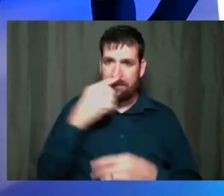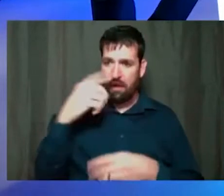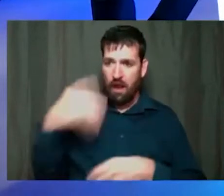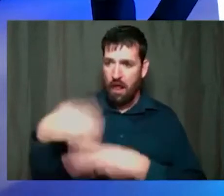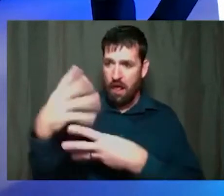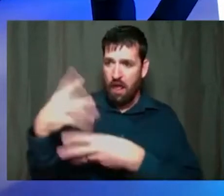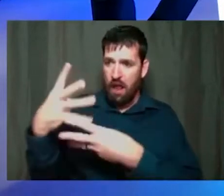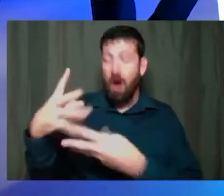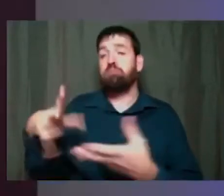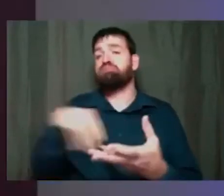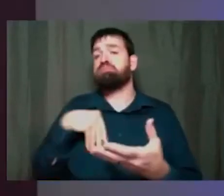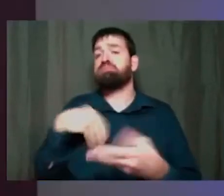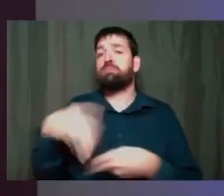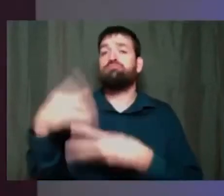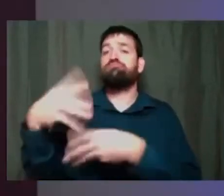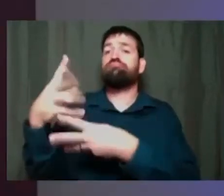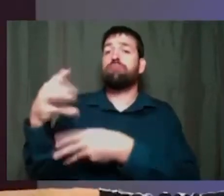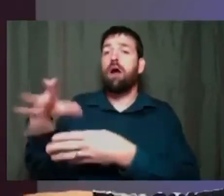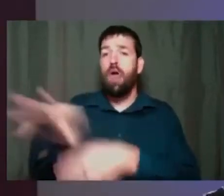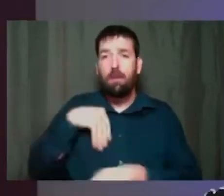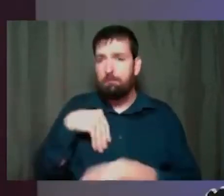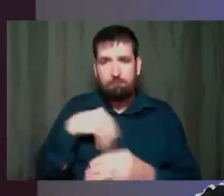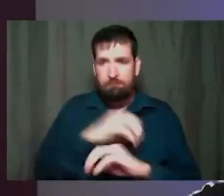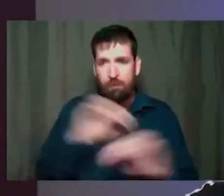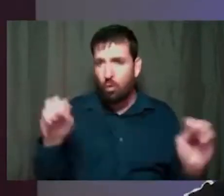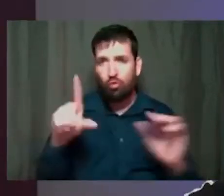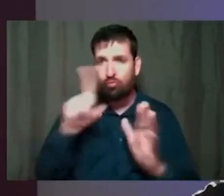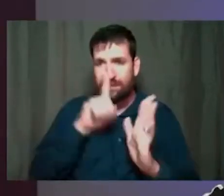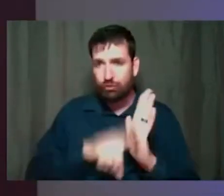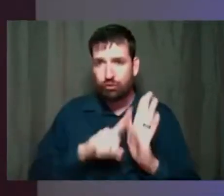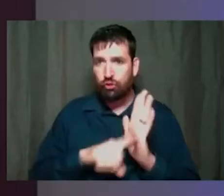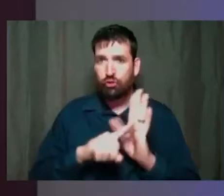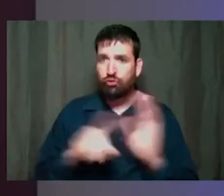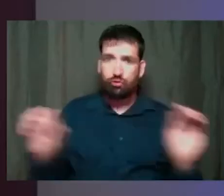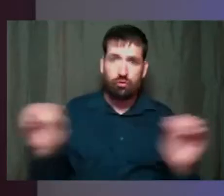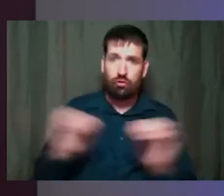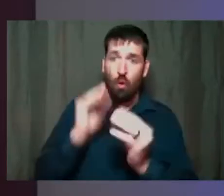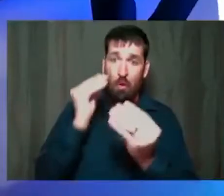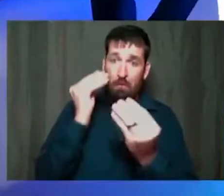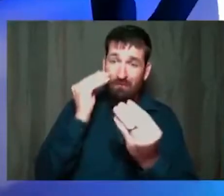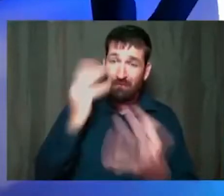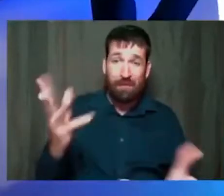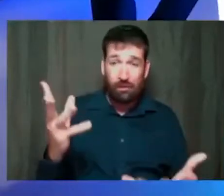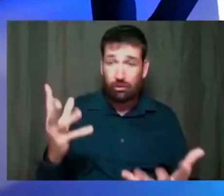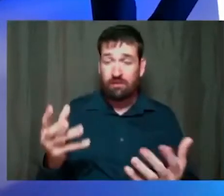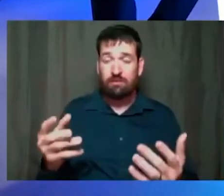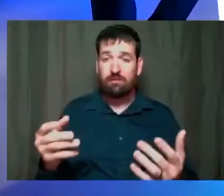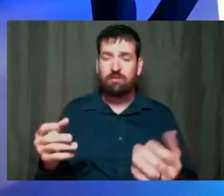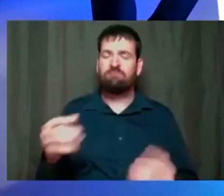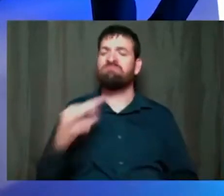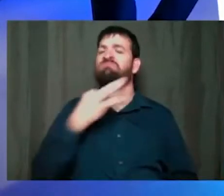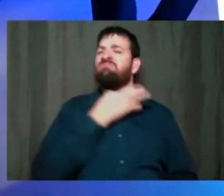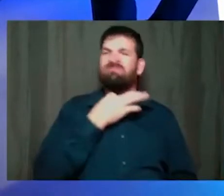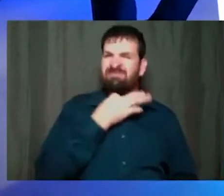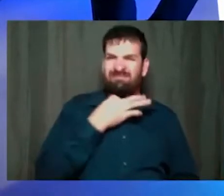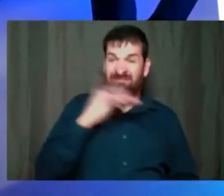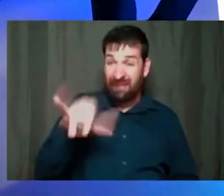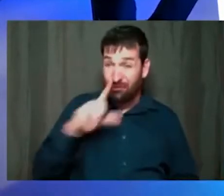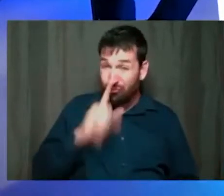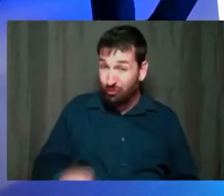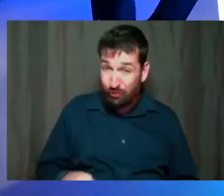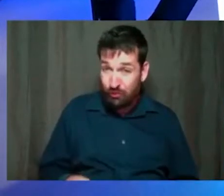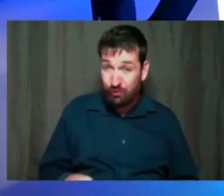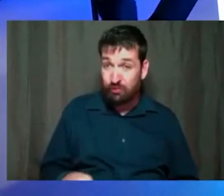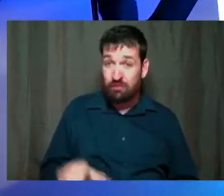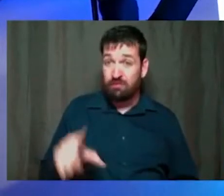no digging deeper. There's no doing more research and finding out more information about that and asking the question, wait, is that really true? It's just you take it for what it is and